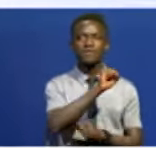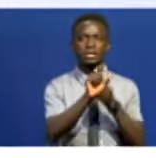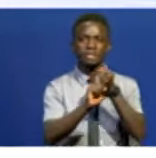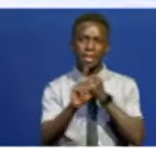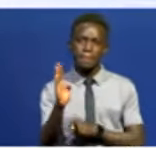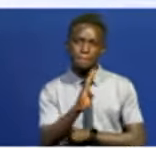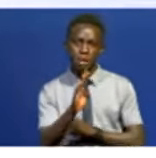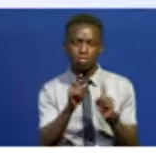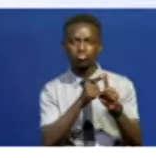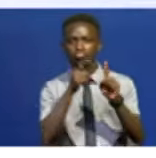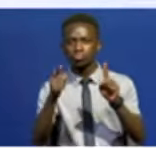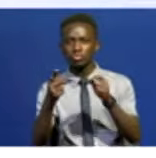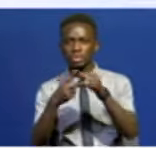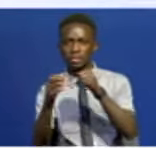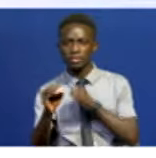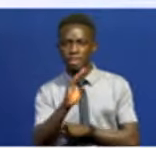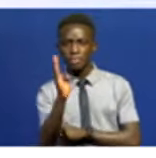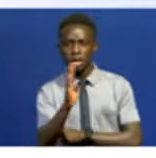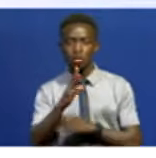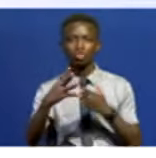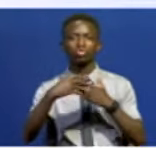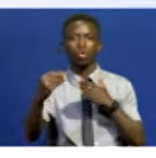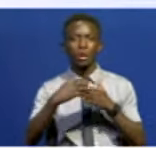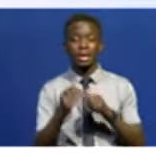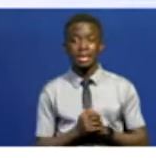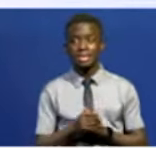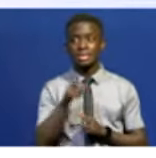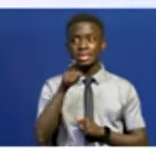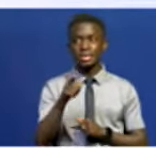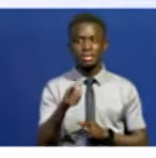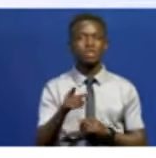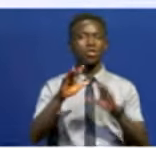billion to $70 billion, a whole